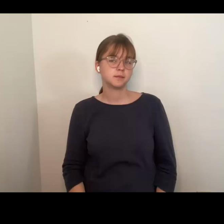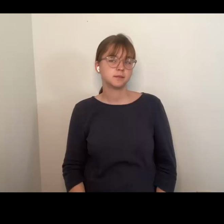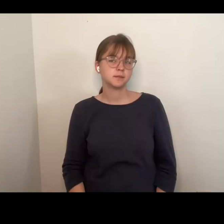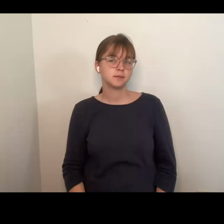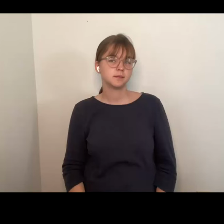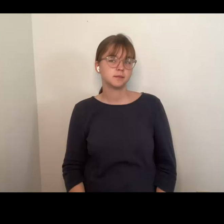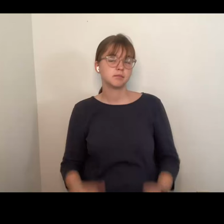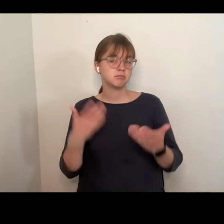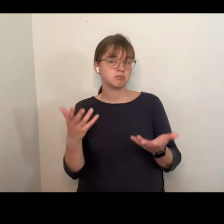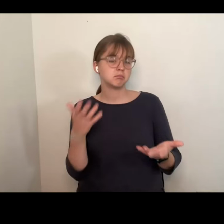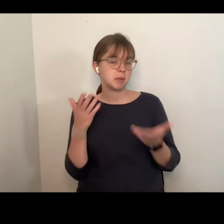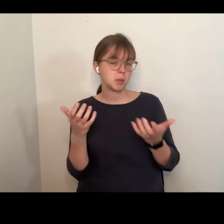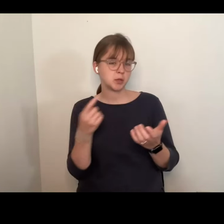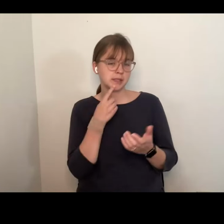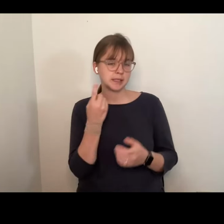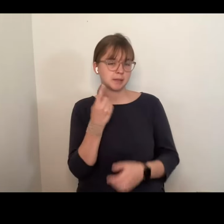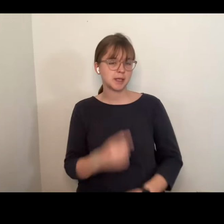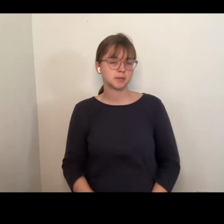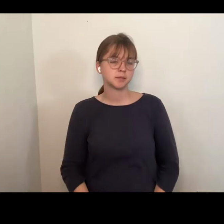you wanted to come off mute.